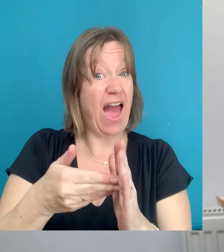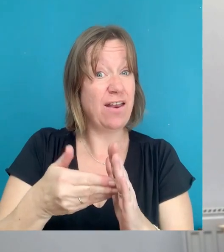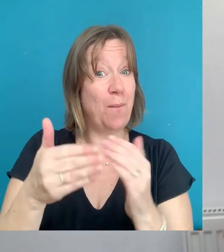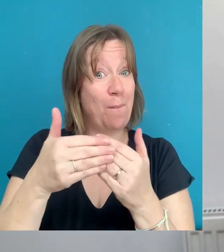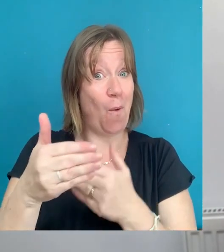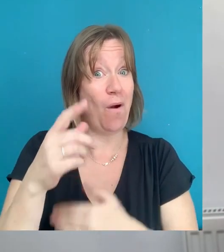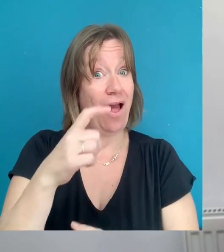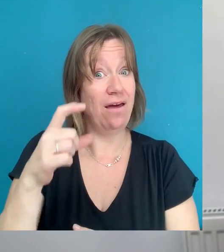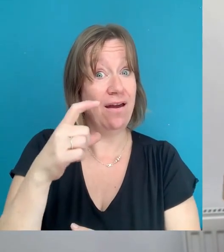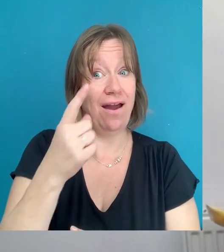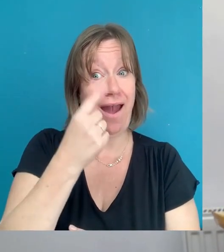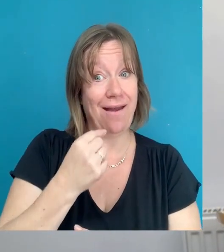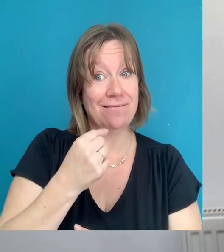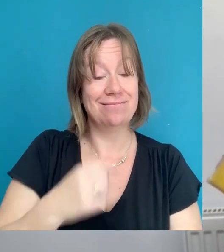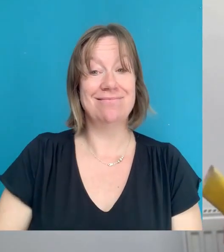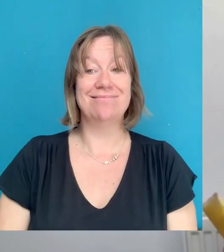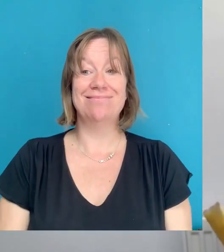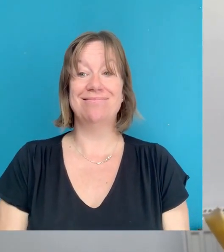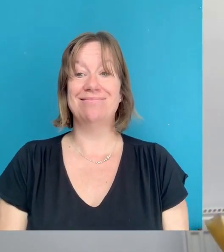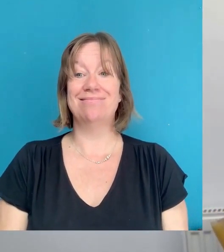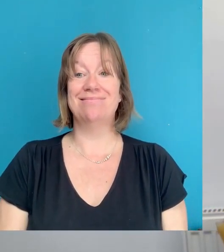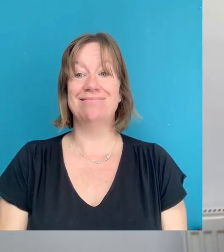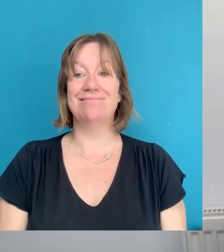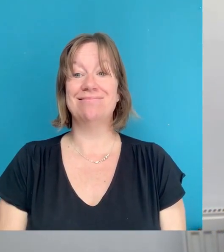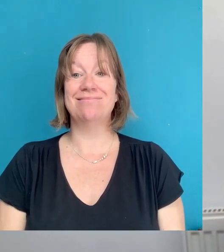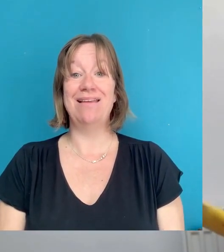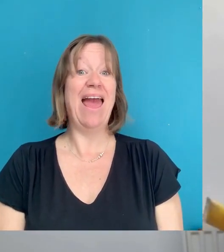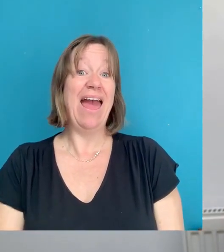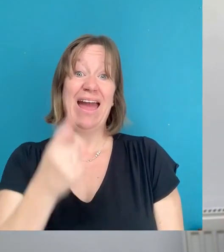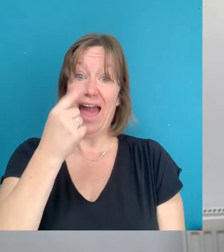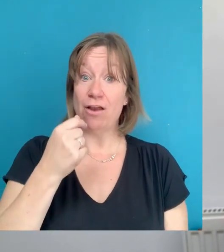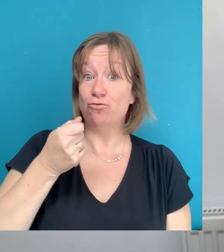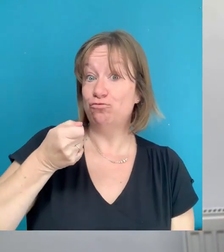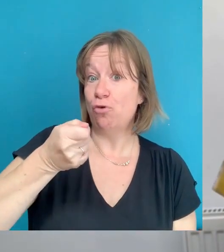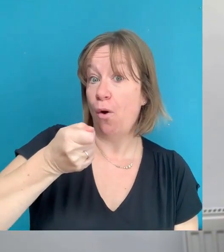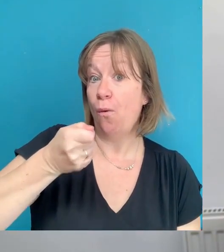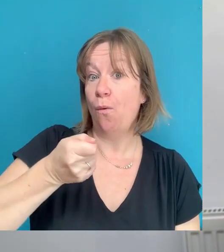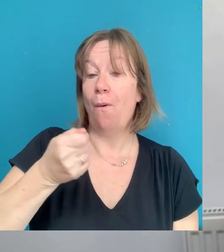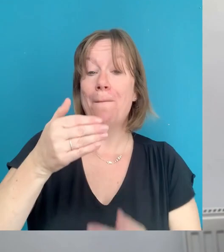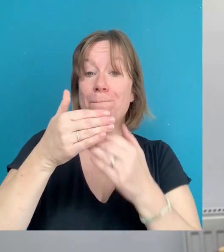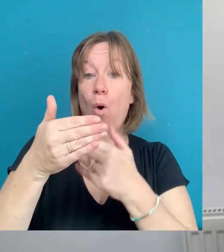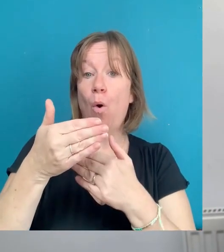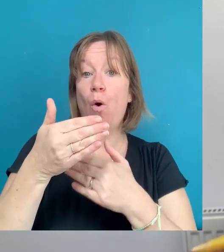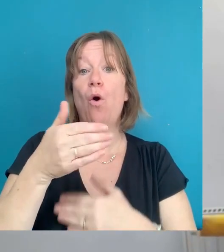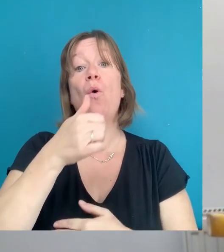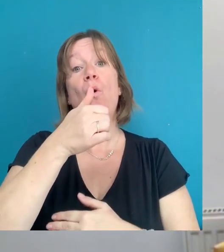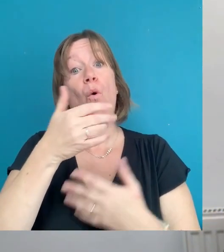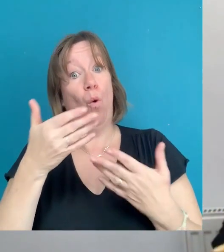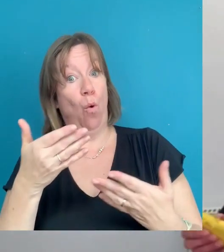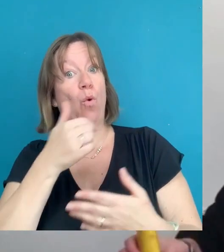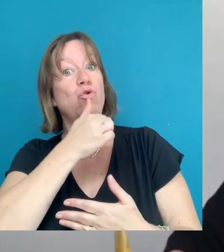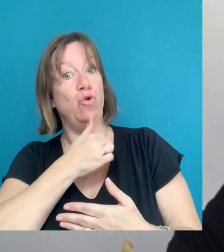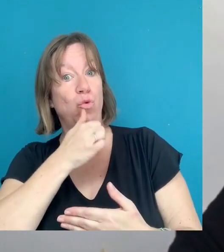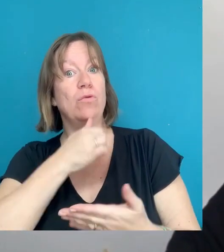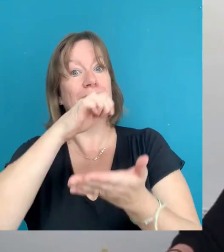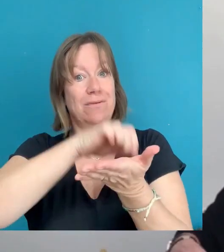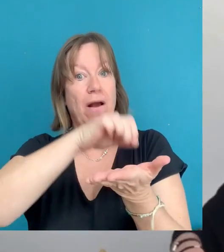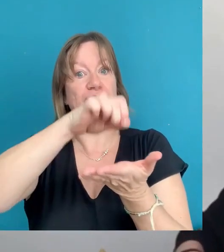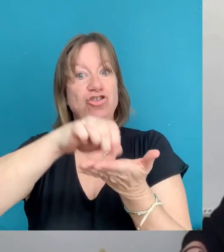If you want to add more colour, you can do. You can roll it on one colour, or you can use your